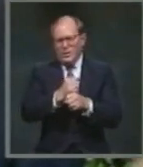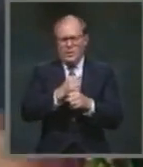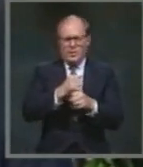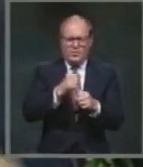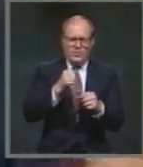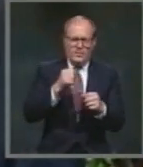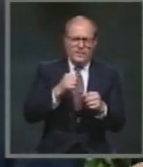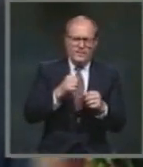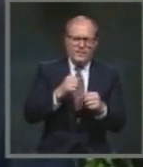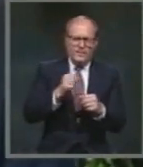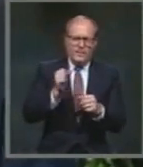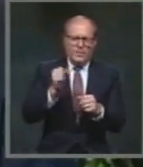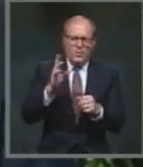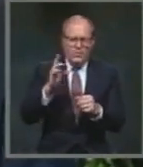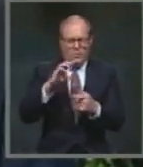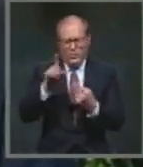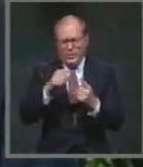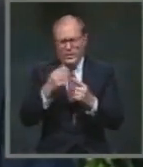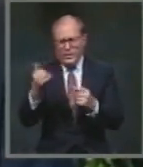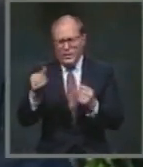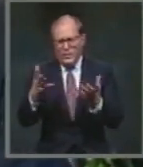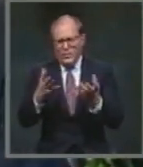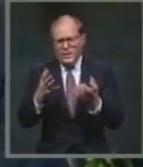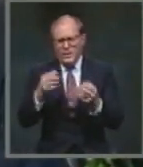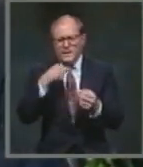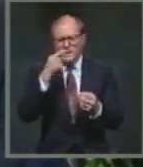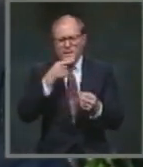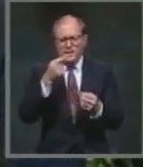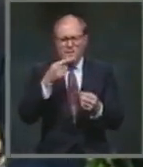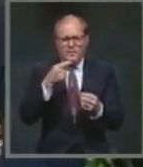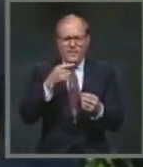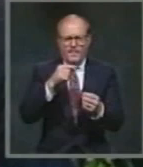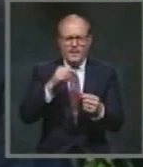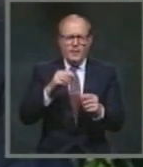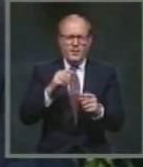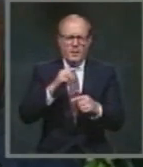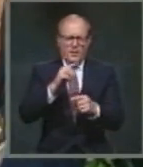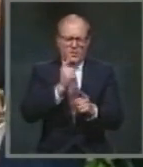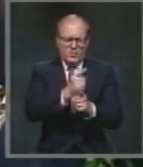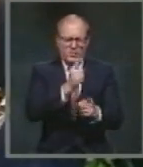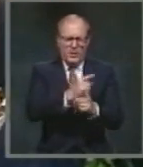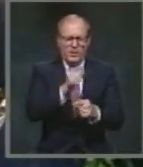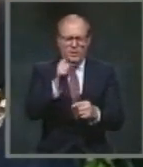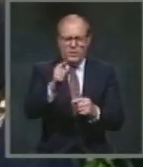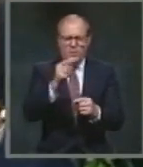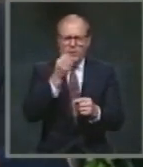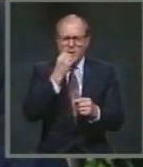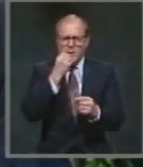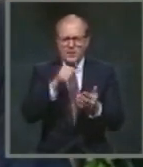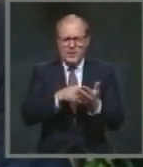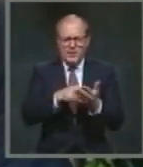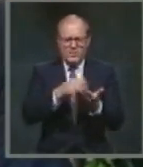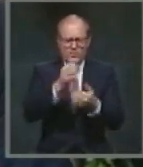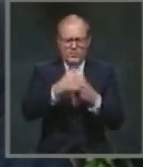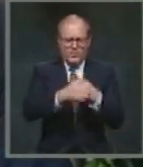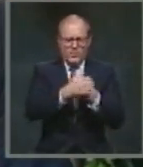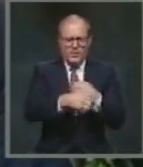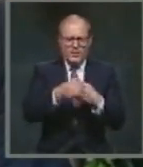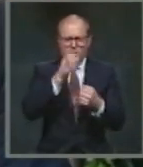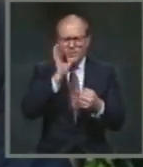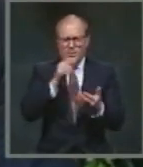or sometime at their own discretion. He simply says, "As often as you eat this bread and drink this cup."